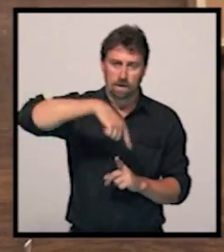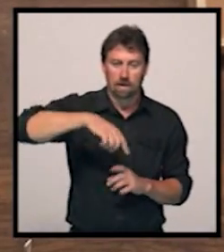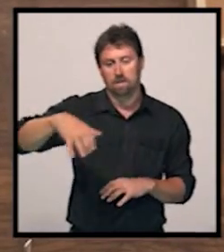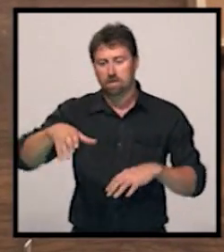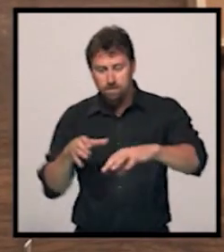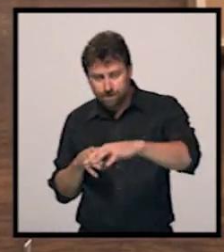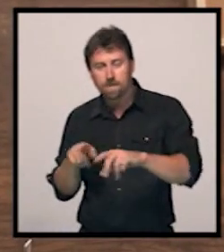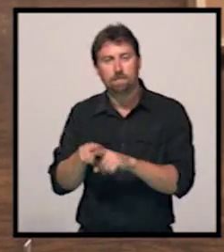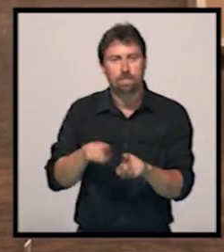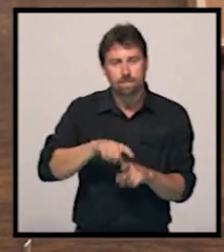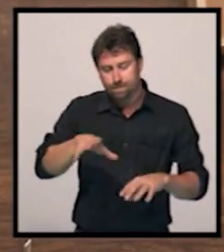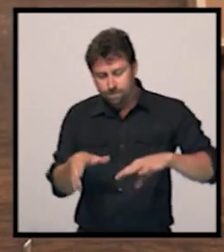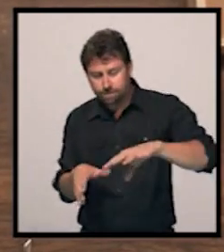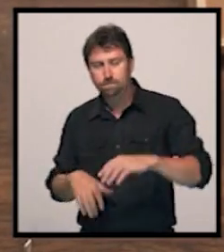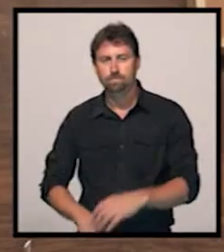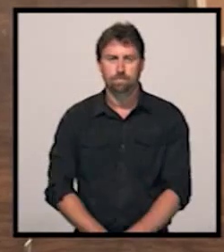90 degrees,